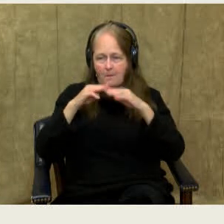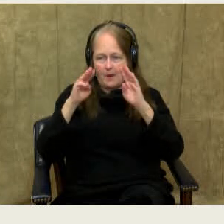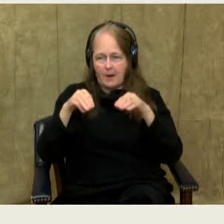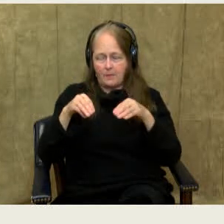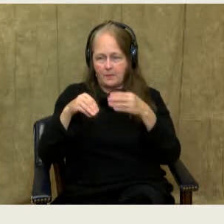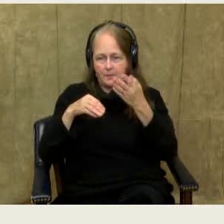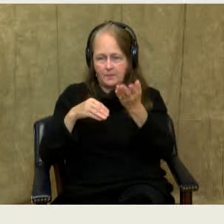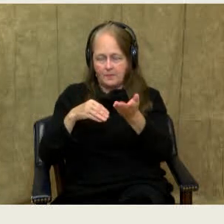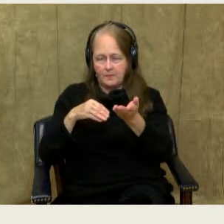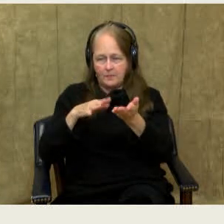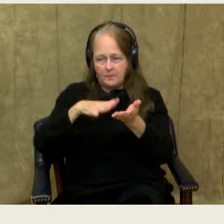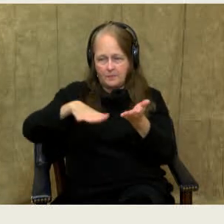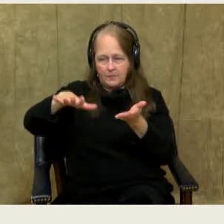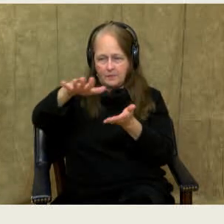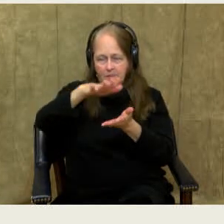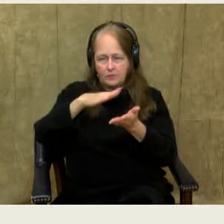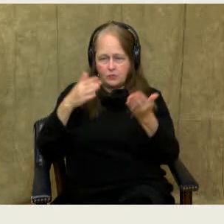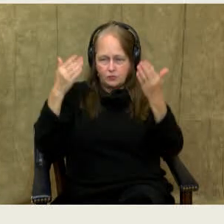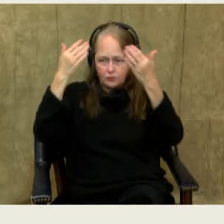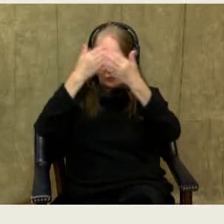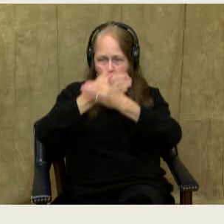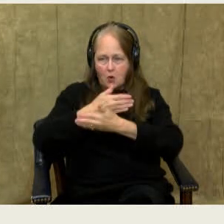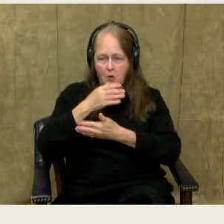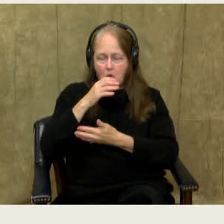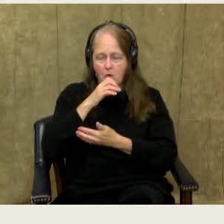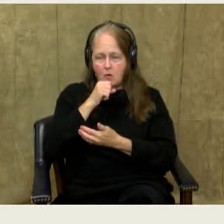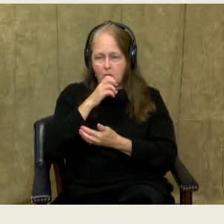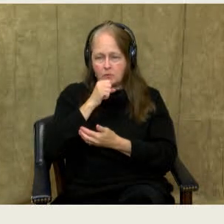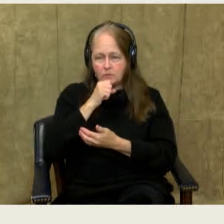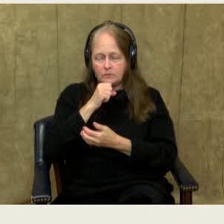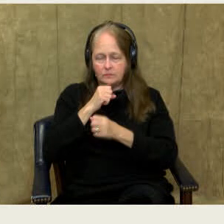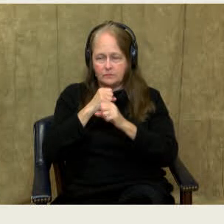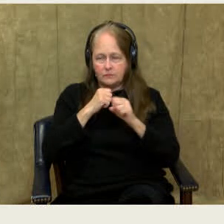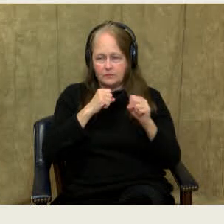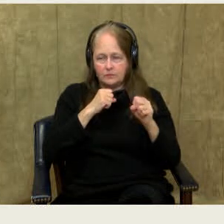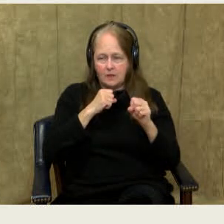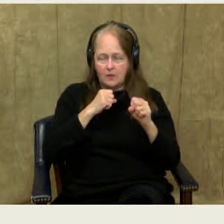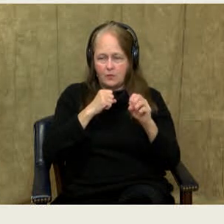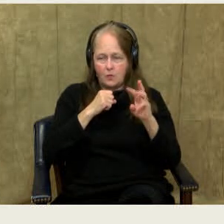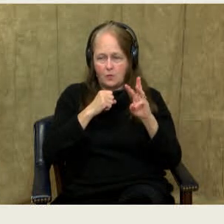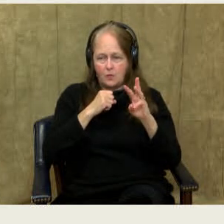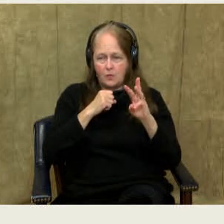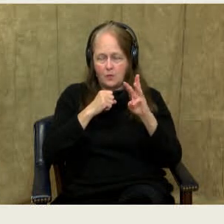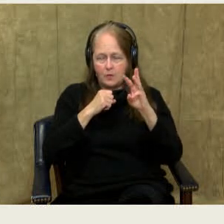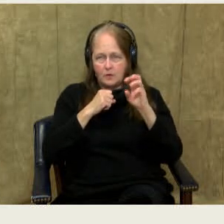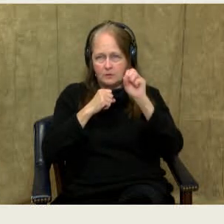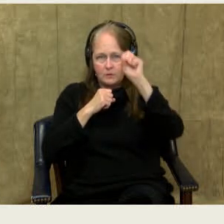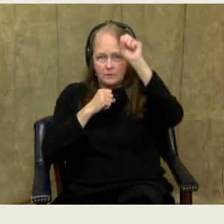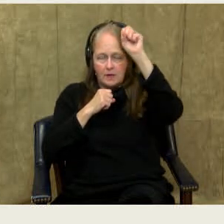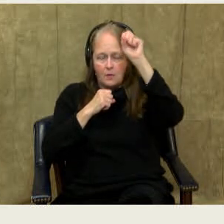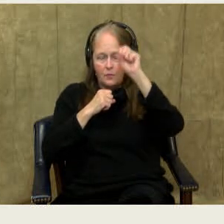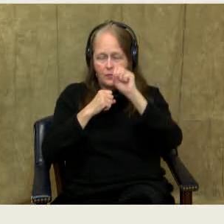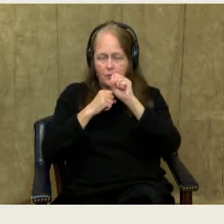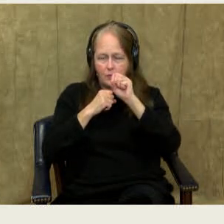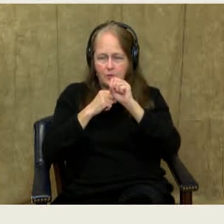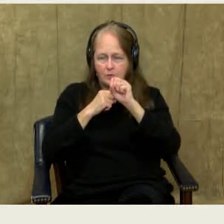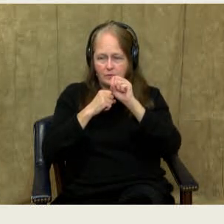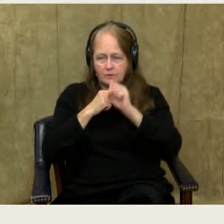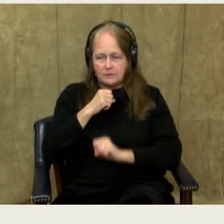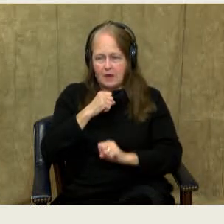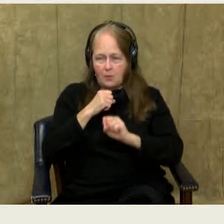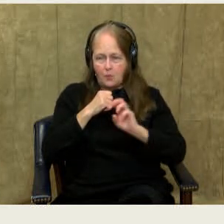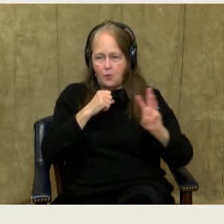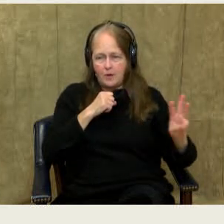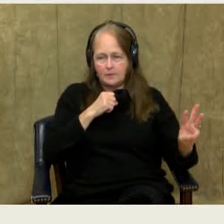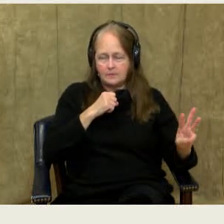notice, first off, those dark oranges in the southwest. We know from last week when we looked at South Asia that we've got the Himalayan